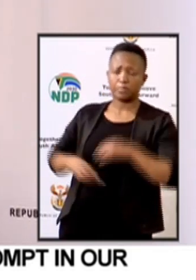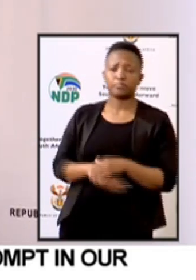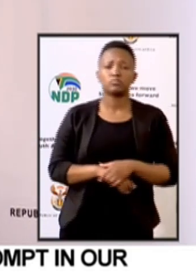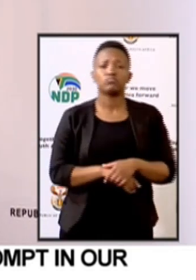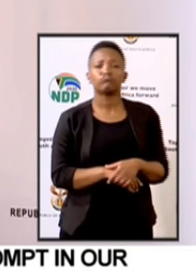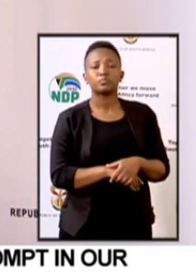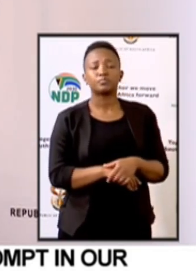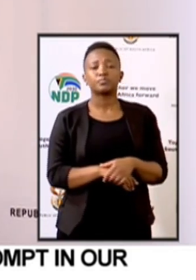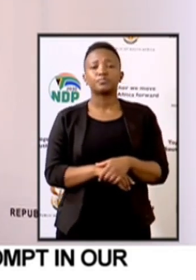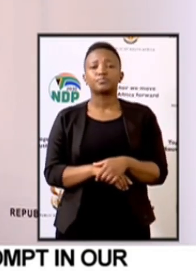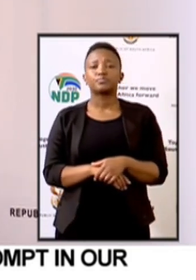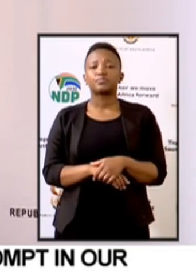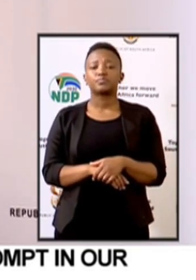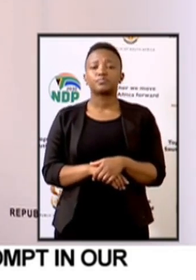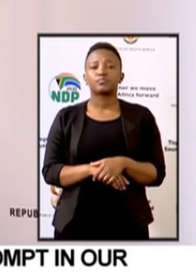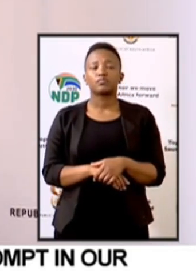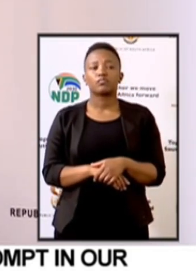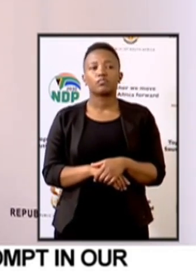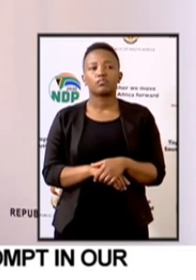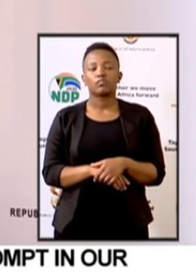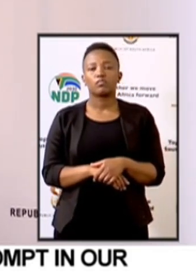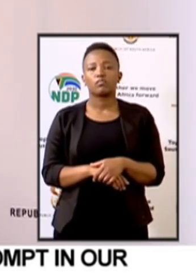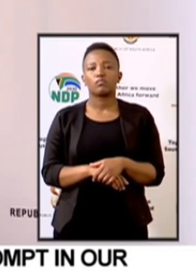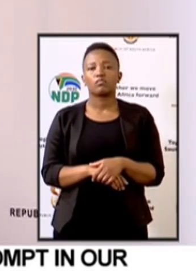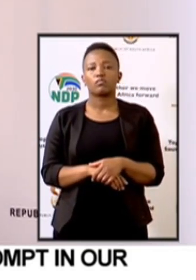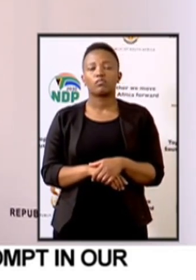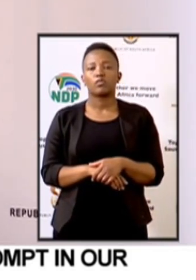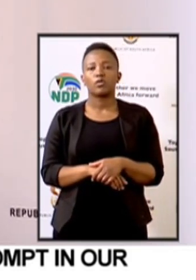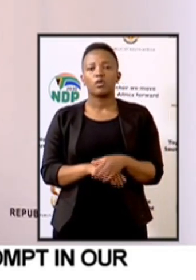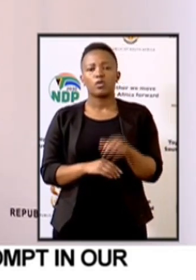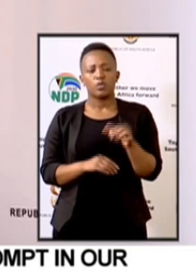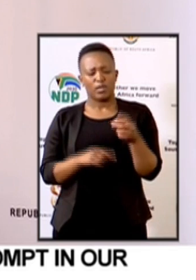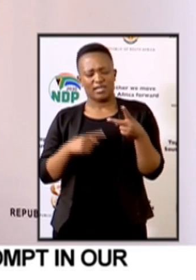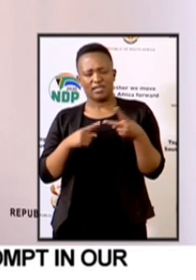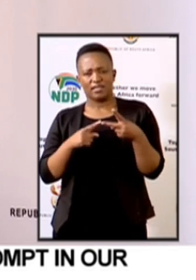Let me go on to answer this other question.